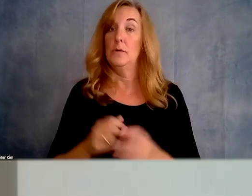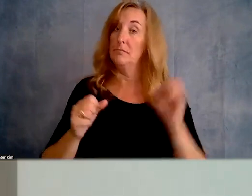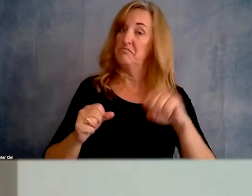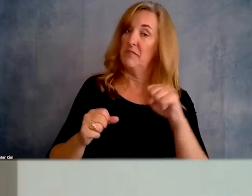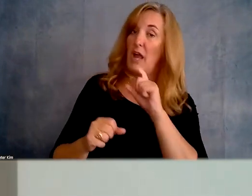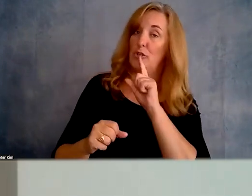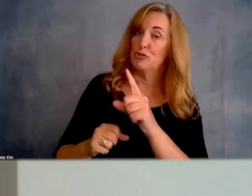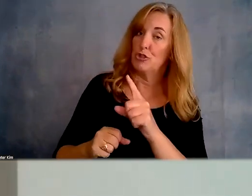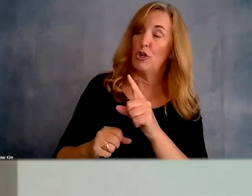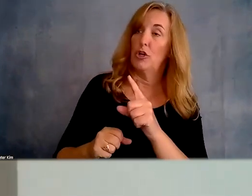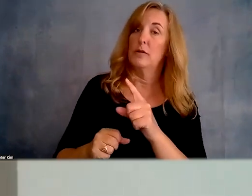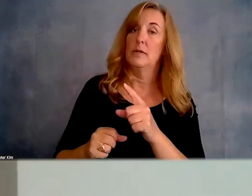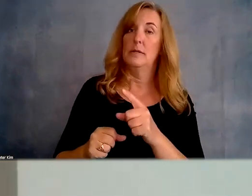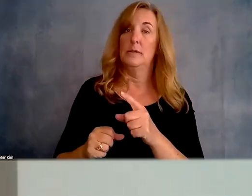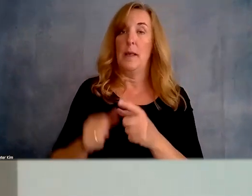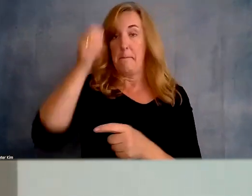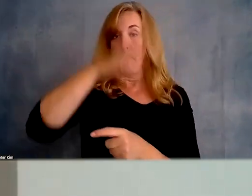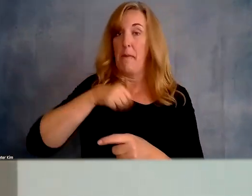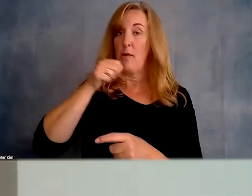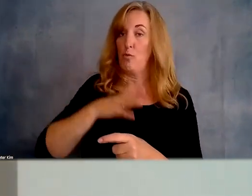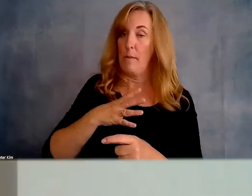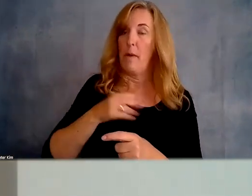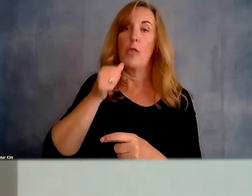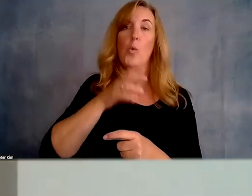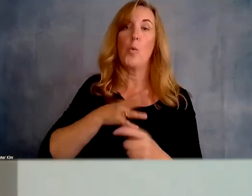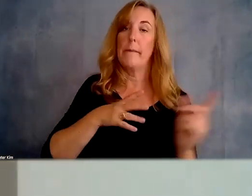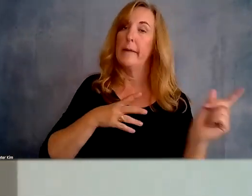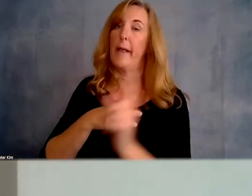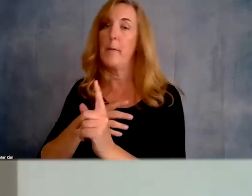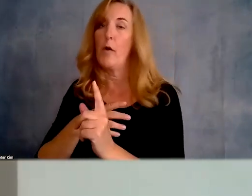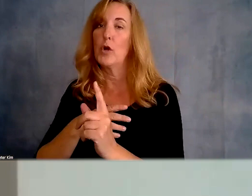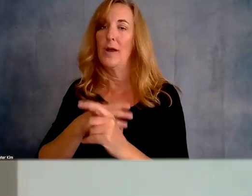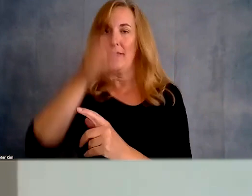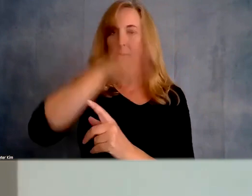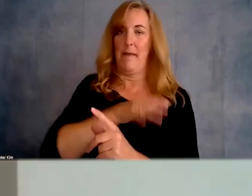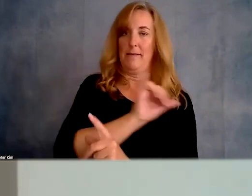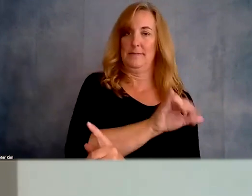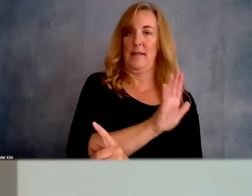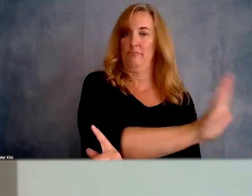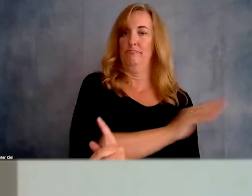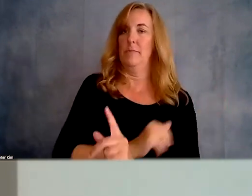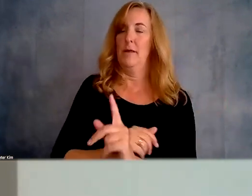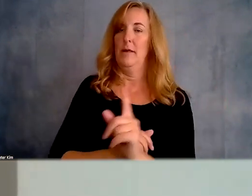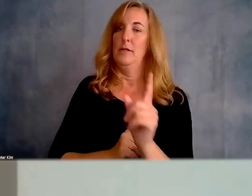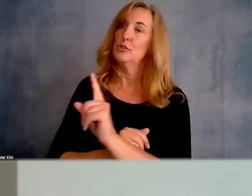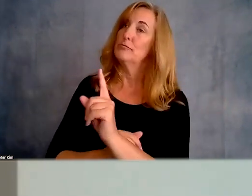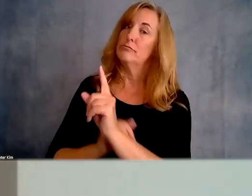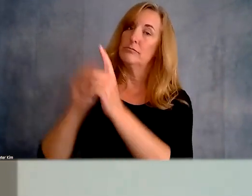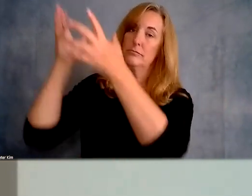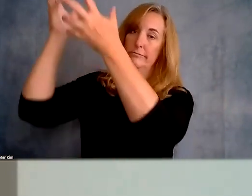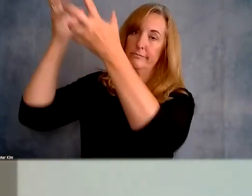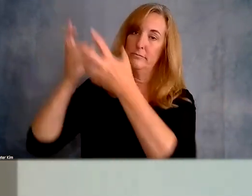sure. It was a man and a woman, and the woman came over. The man sort of stayed a distance away, and she